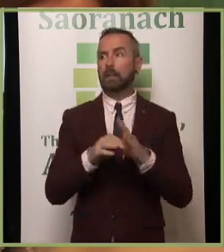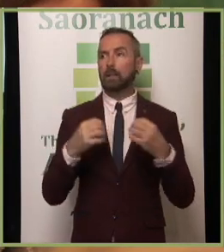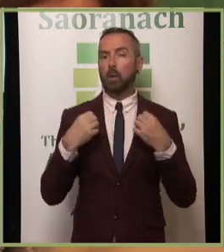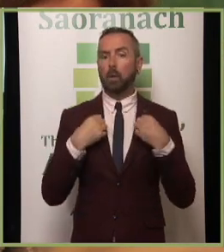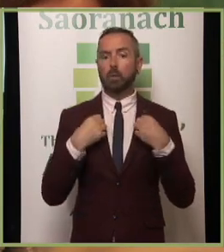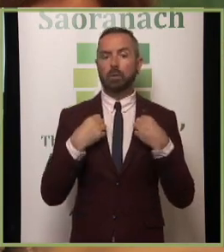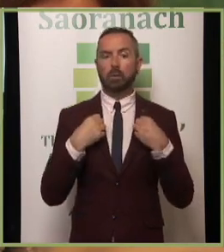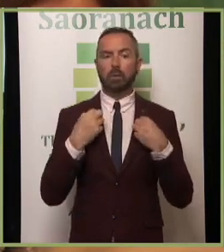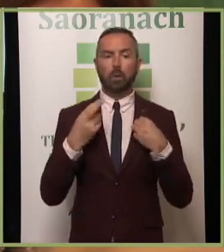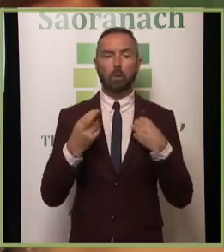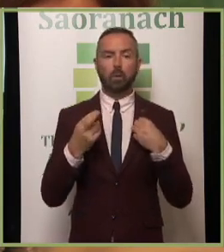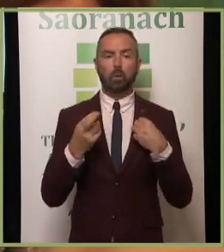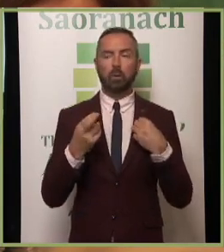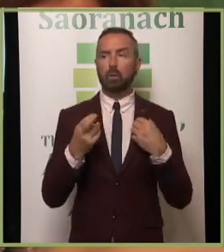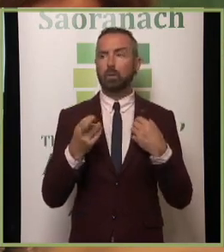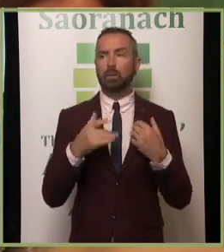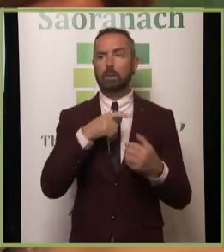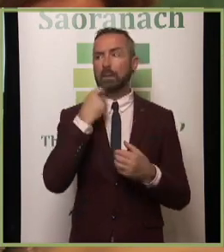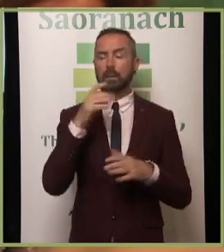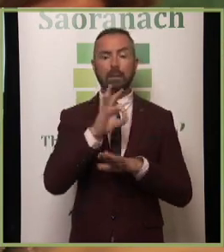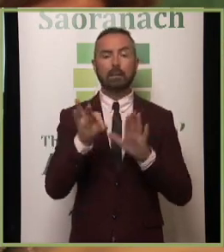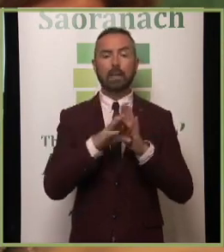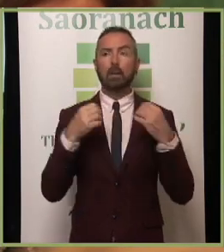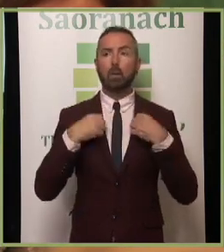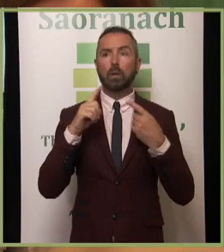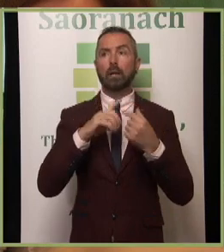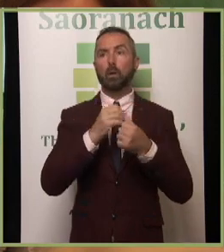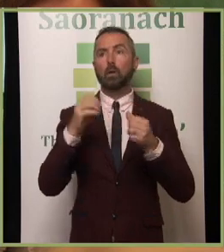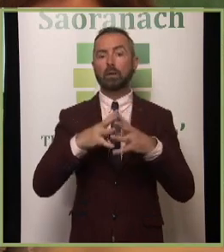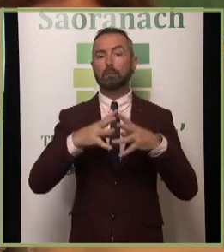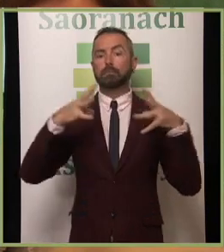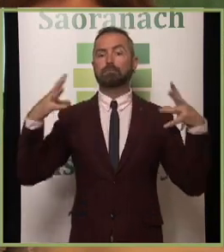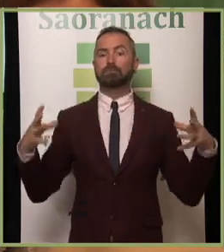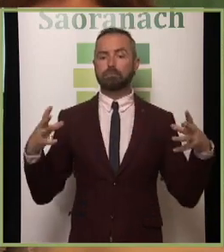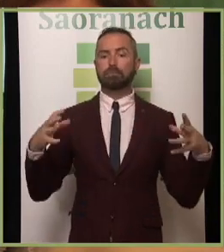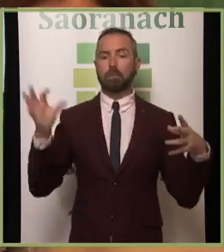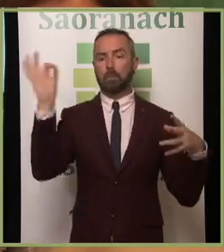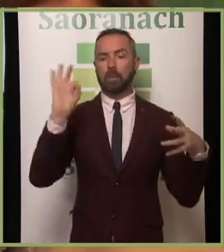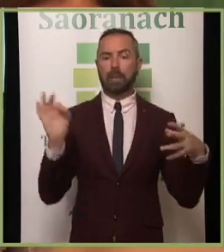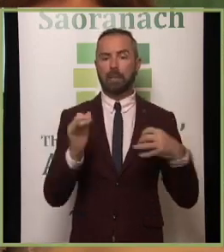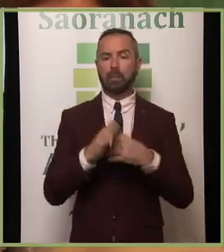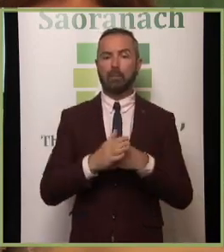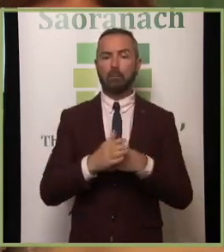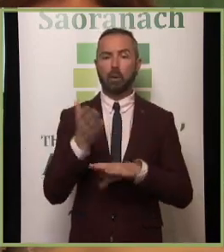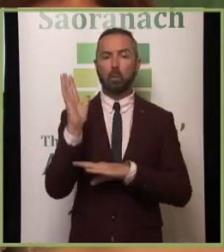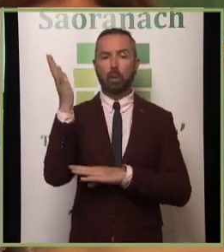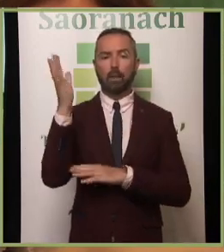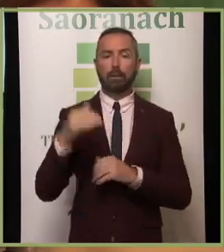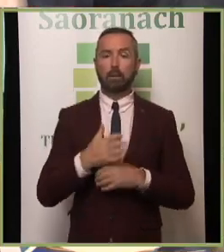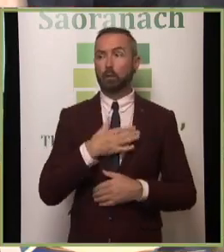country, or to say state-owned woodland and other significant swathes of woodland or something along those lines. It is just an